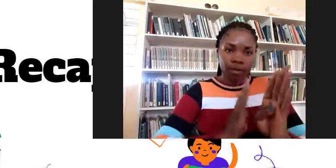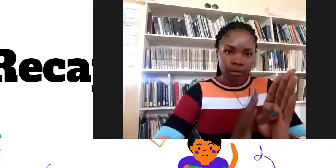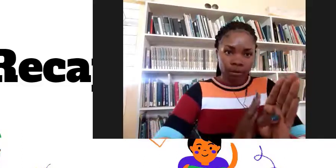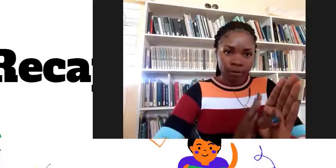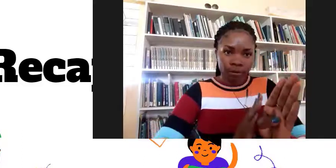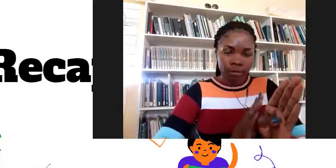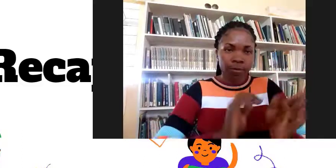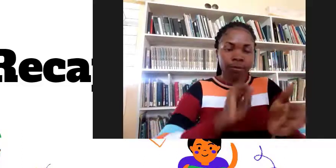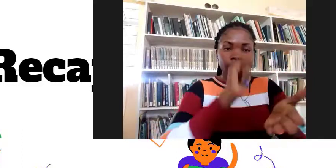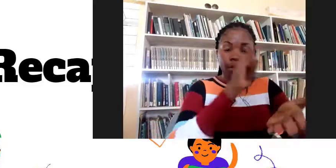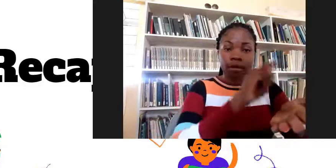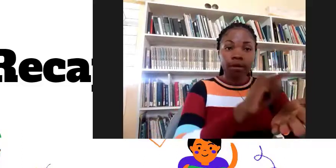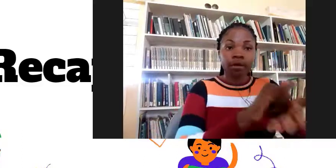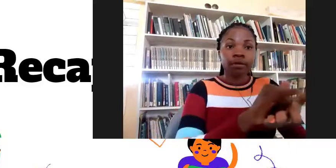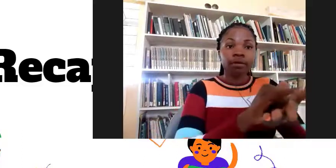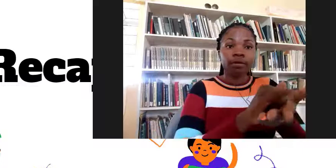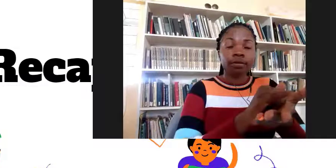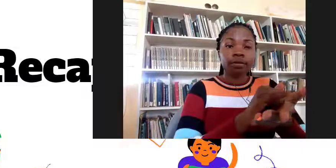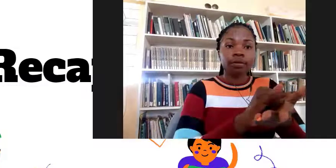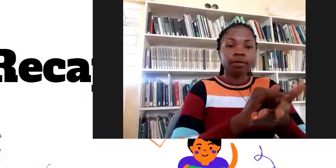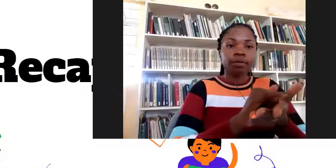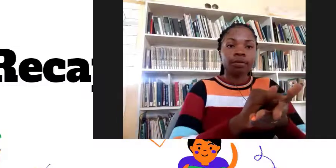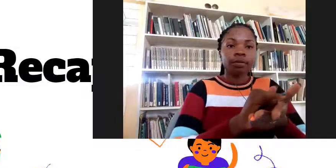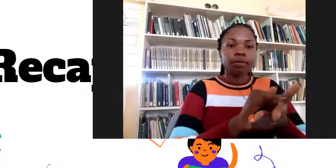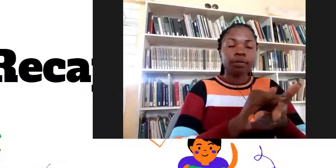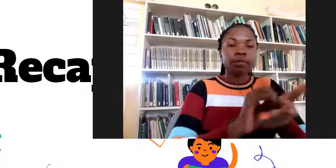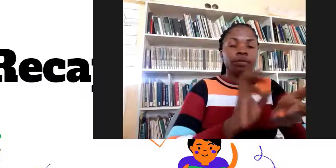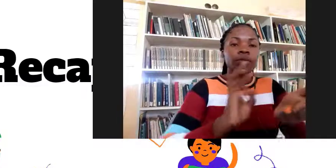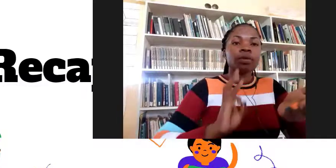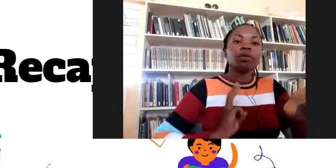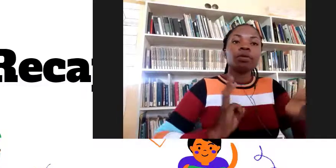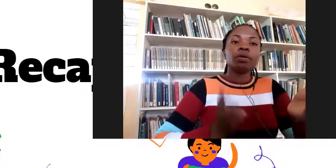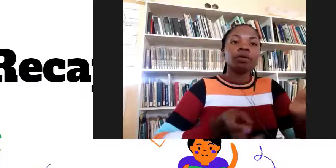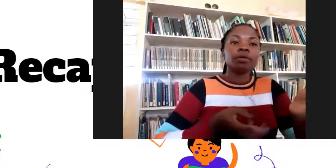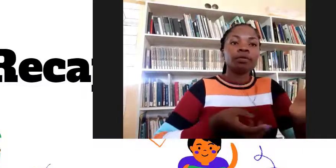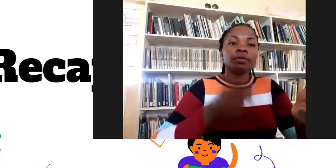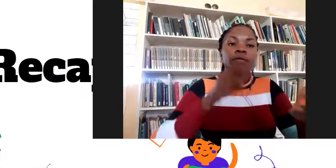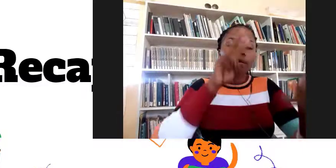we have seen how Russian multiplication works